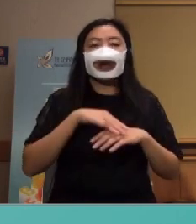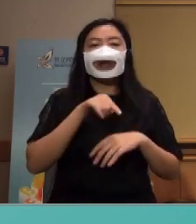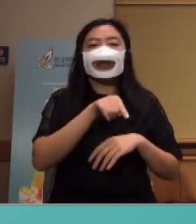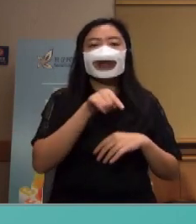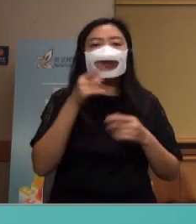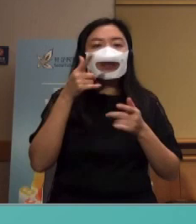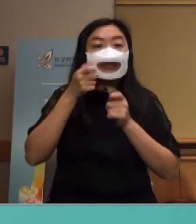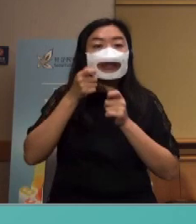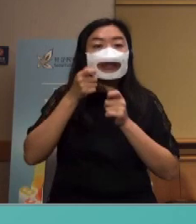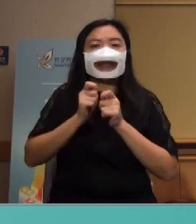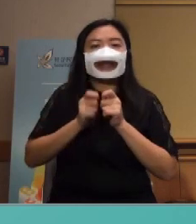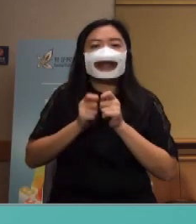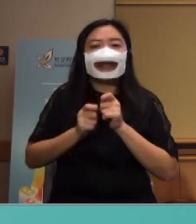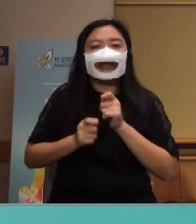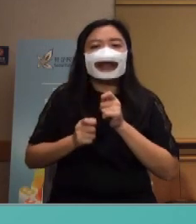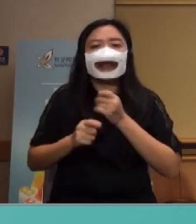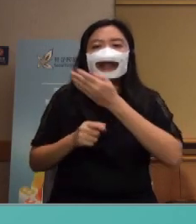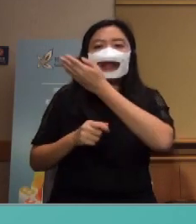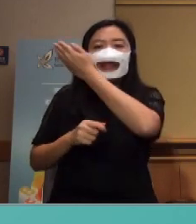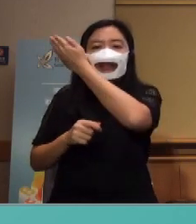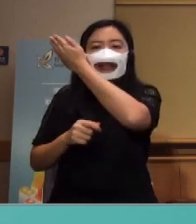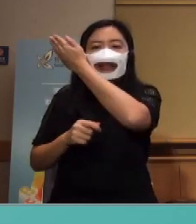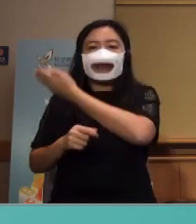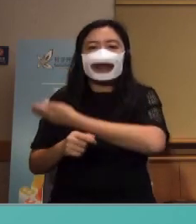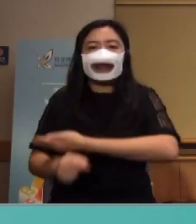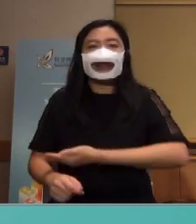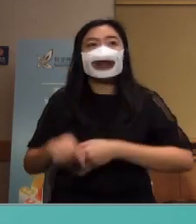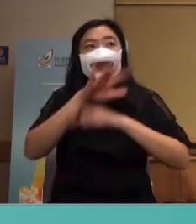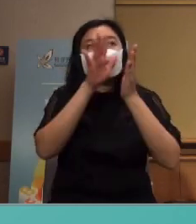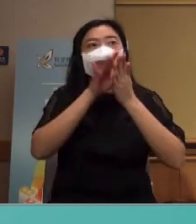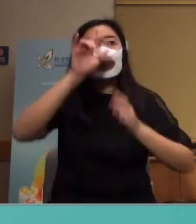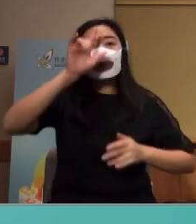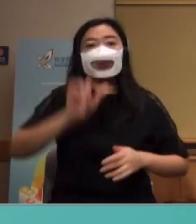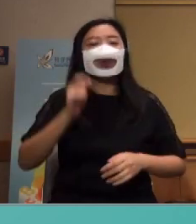me. The one point I want to mention is low geographic restriction.